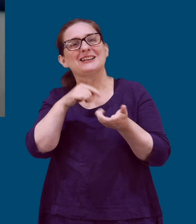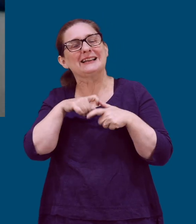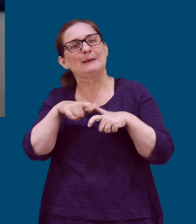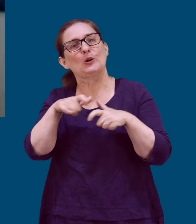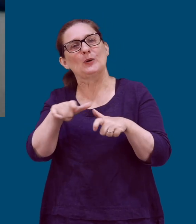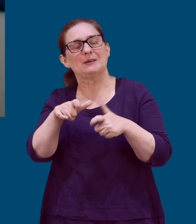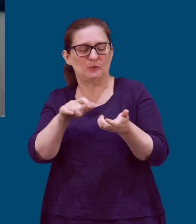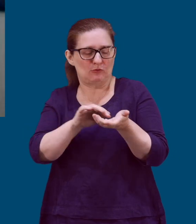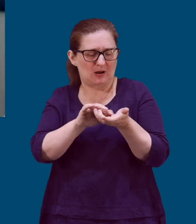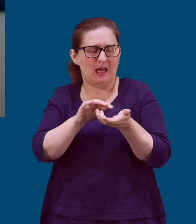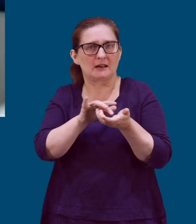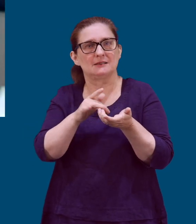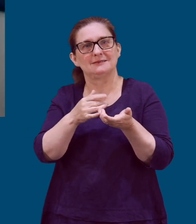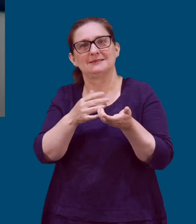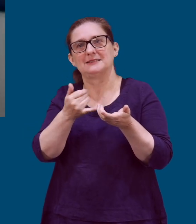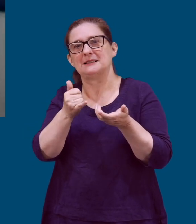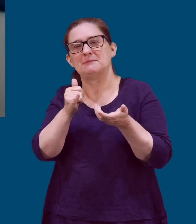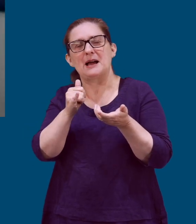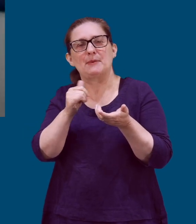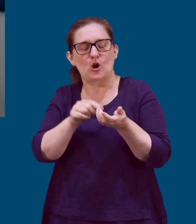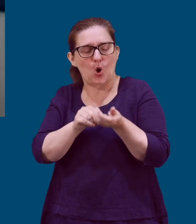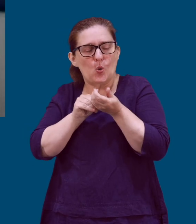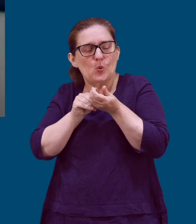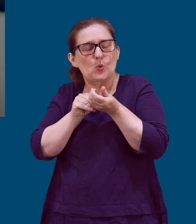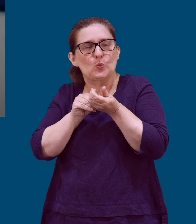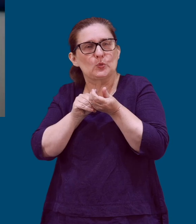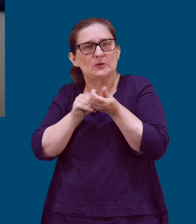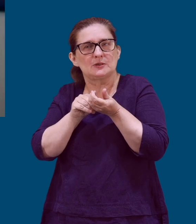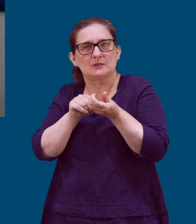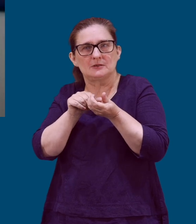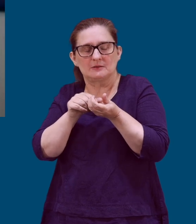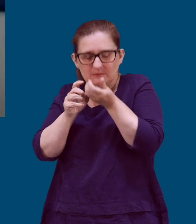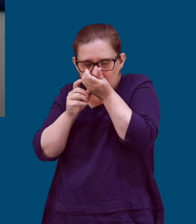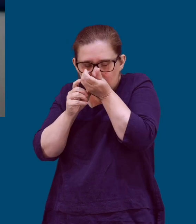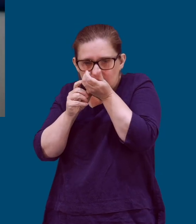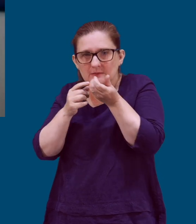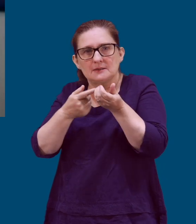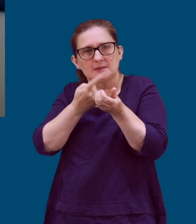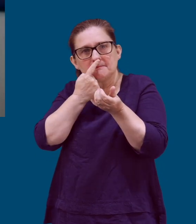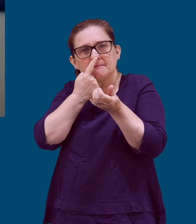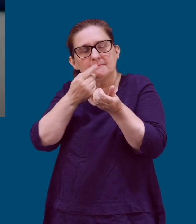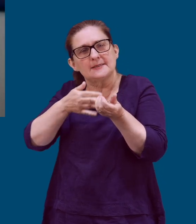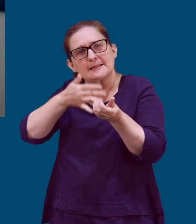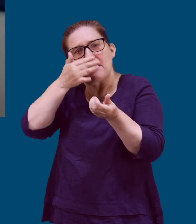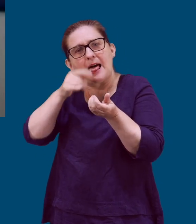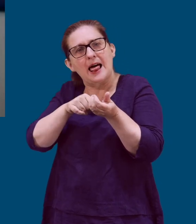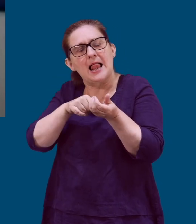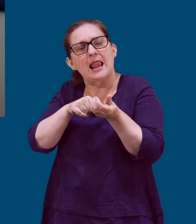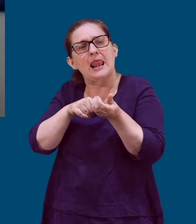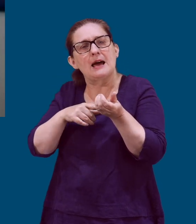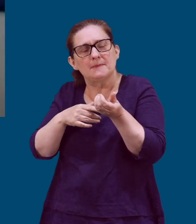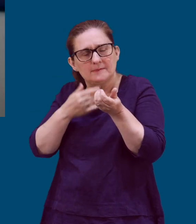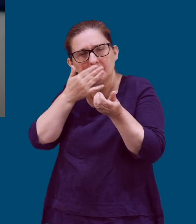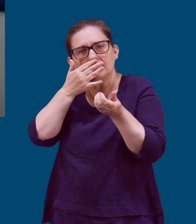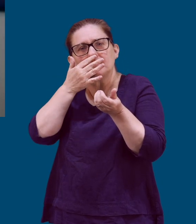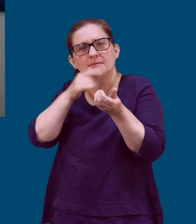if I could invite you to, for a moment, hold the clay to your nose and take a sniff of the clay.